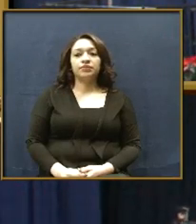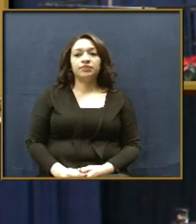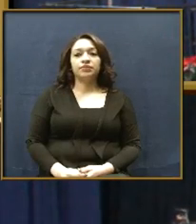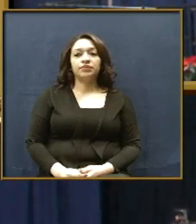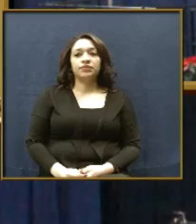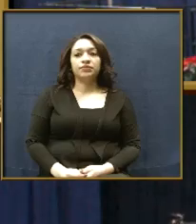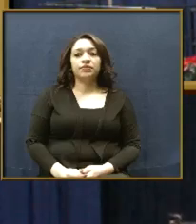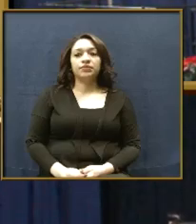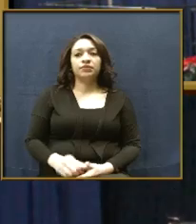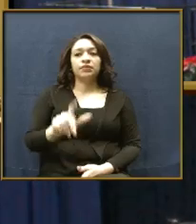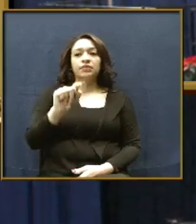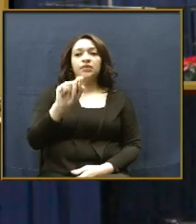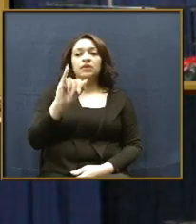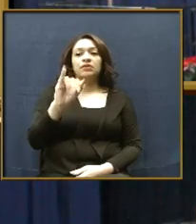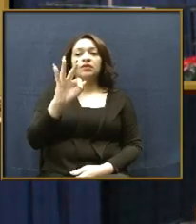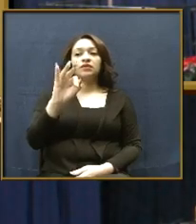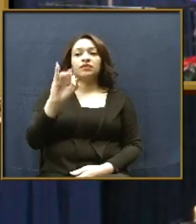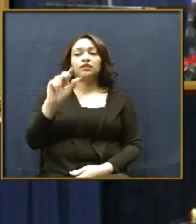Tiffany Nicole Glosson.